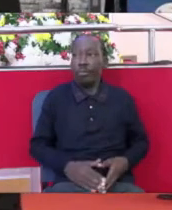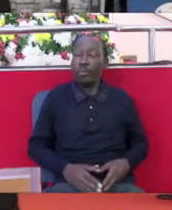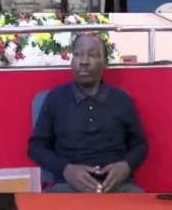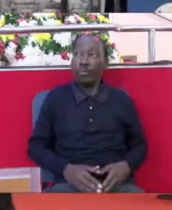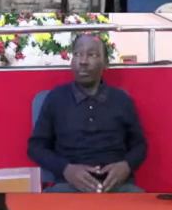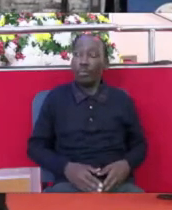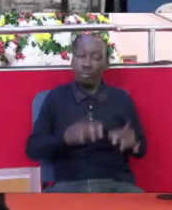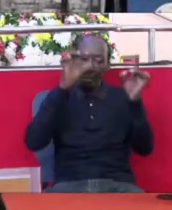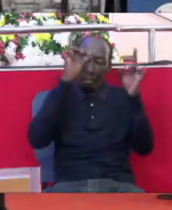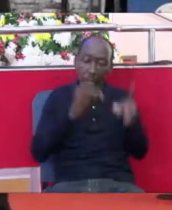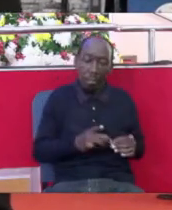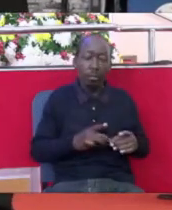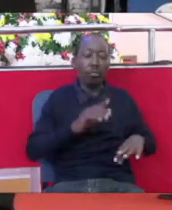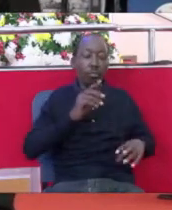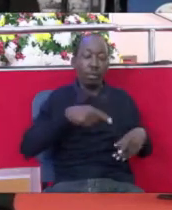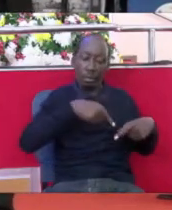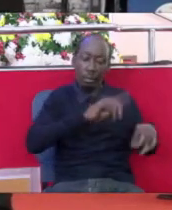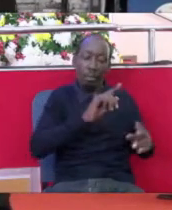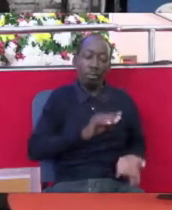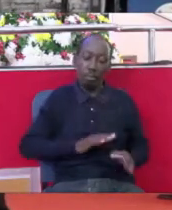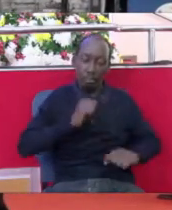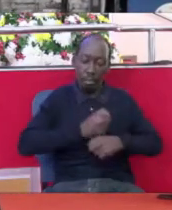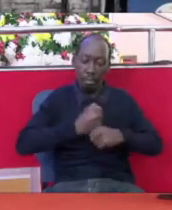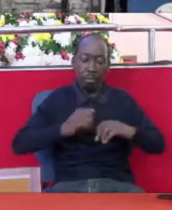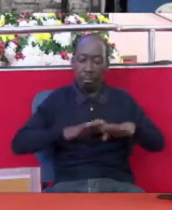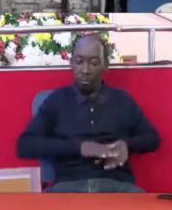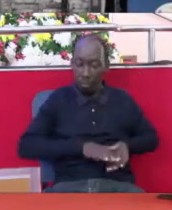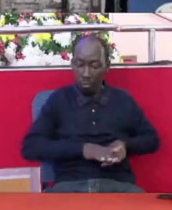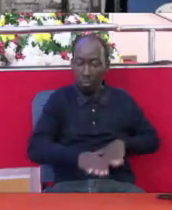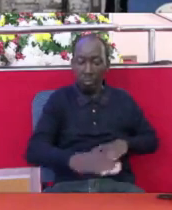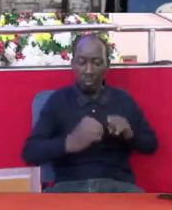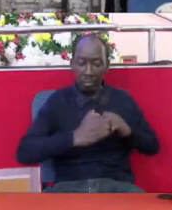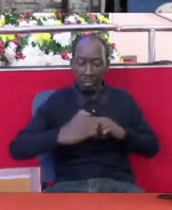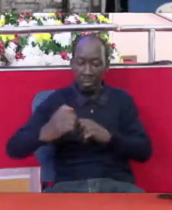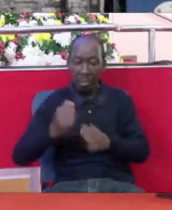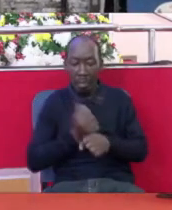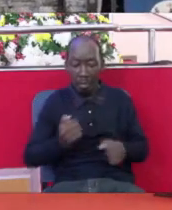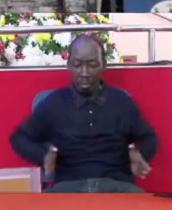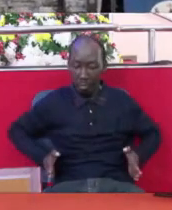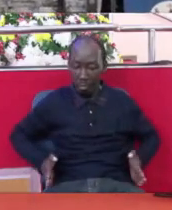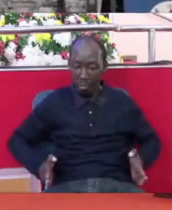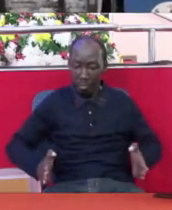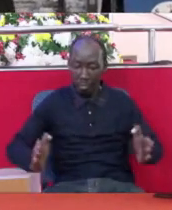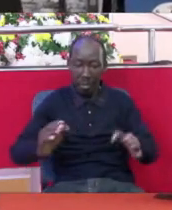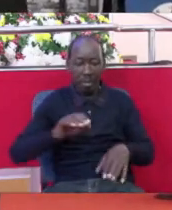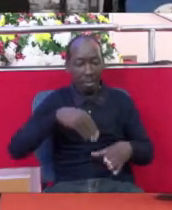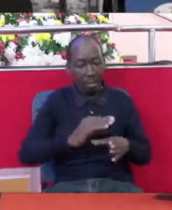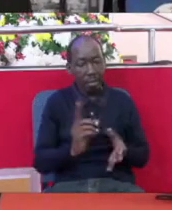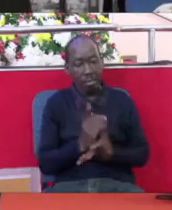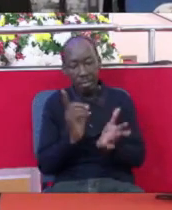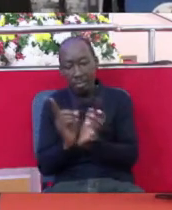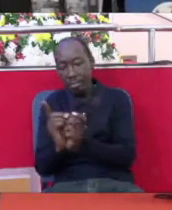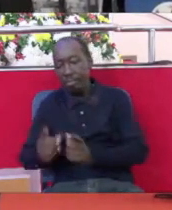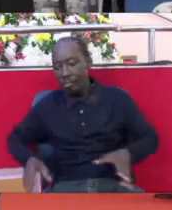serikali, decided to put cabro, akaamua kutandaza cabro, put pavements, plant grasses and everything. Na kuweka njia